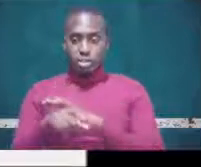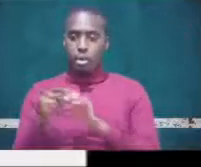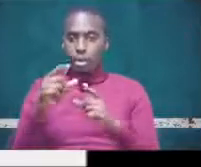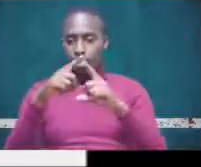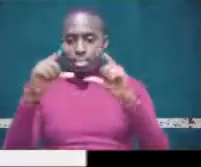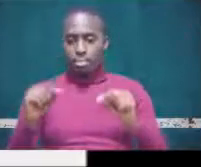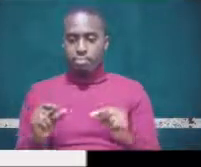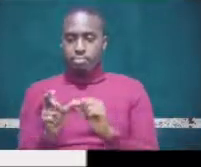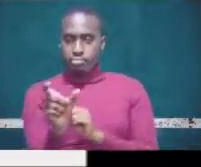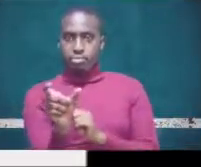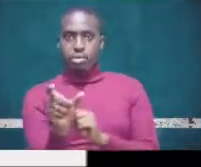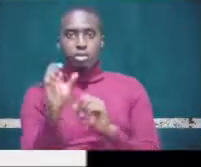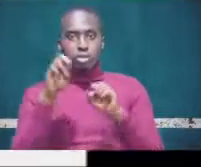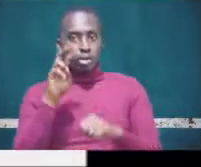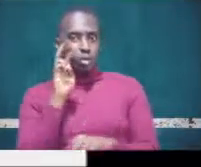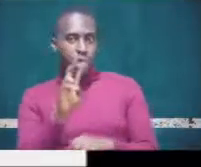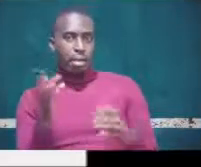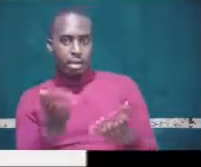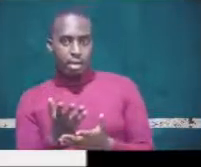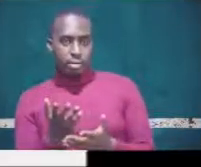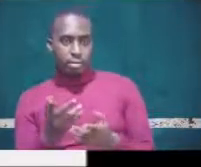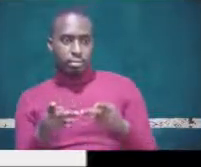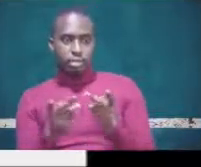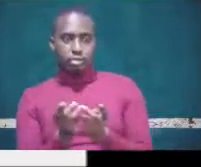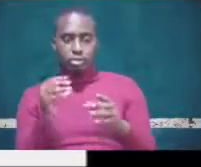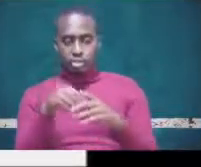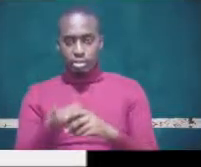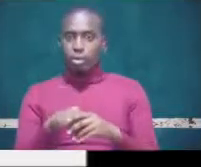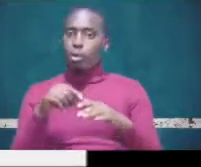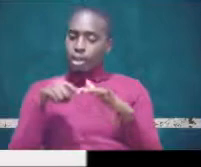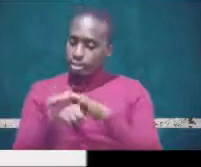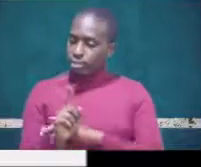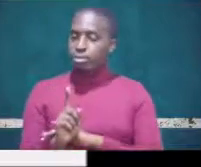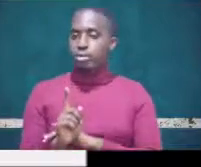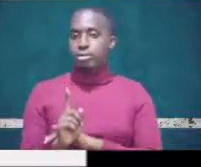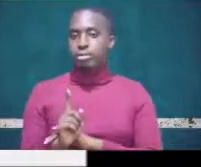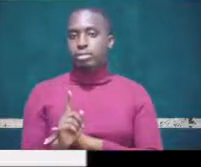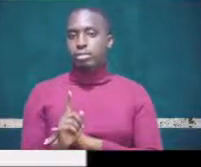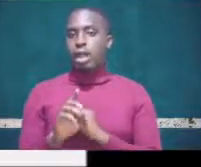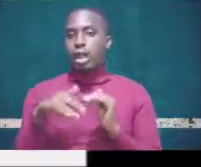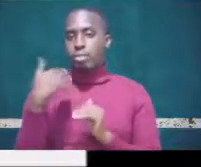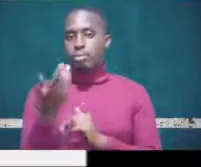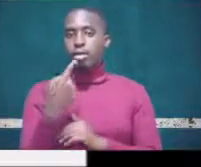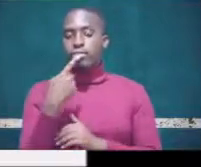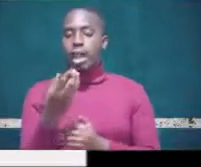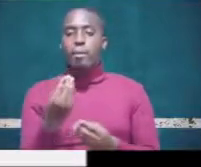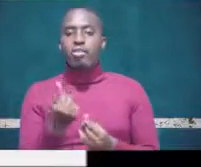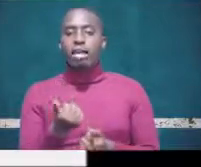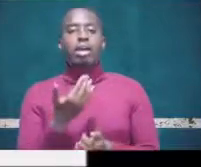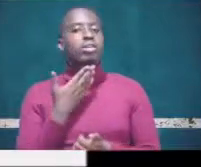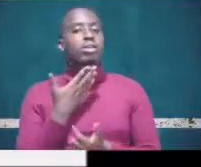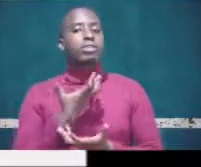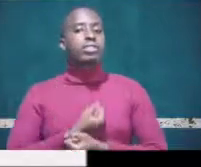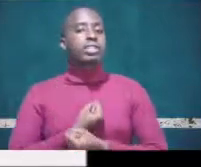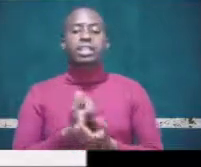card. You can check where you place it, then placing it there. Then you press on the amount of money that you